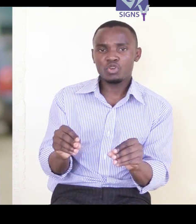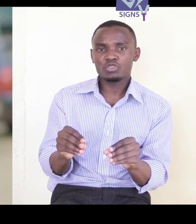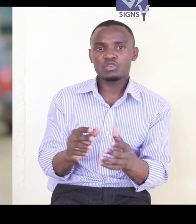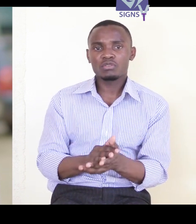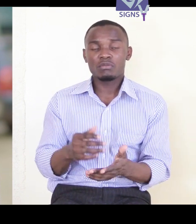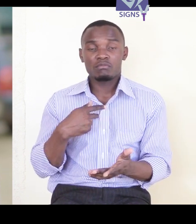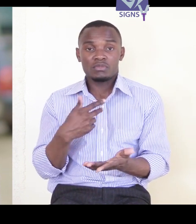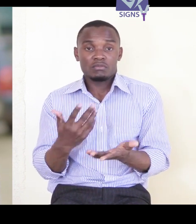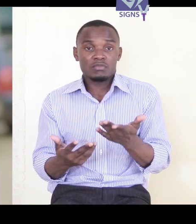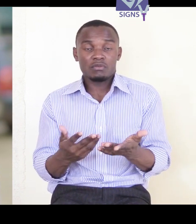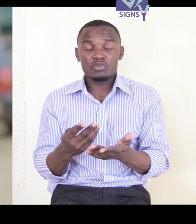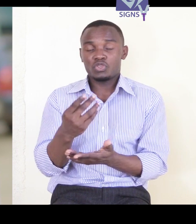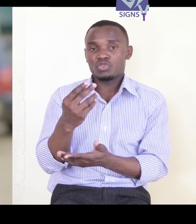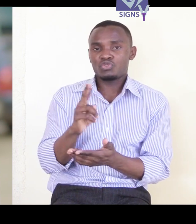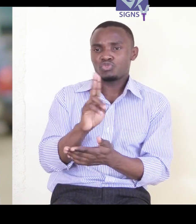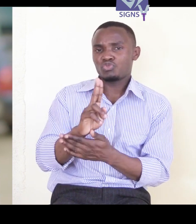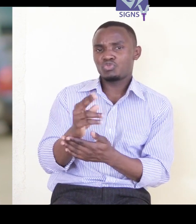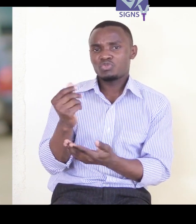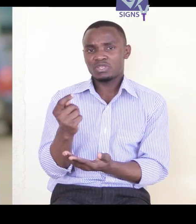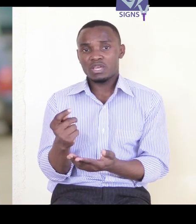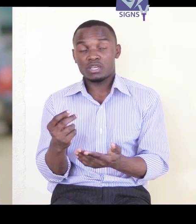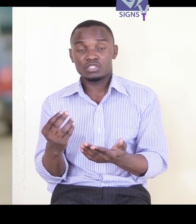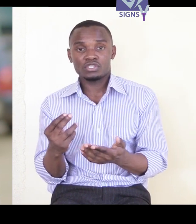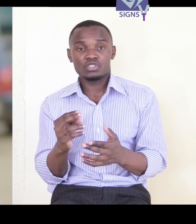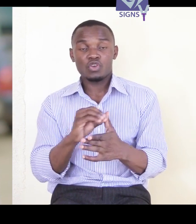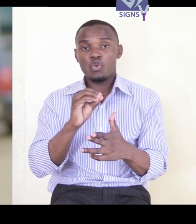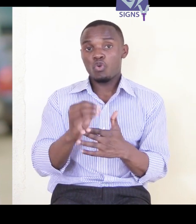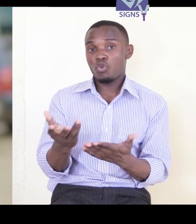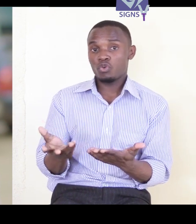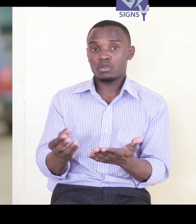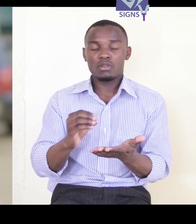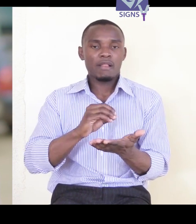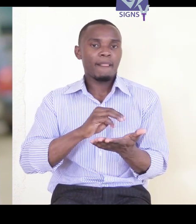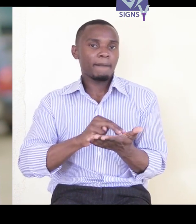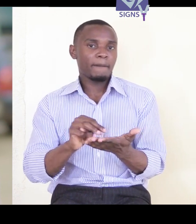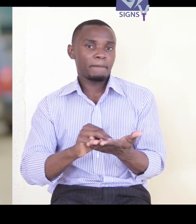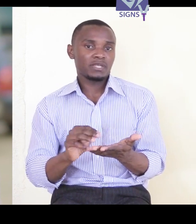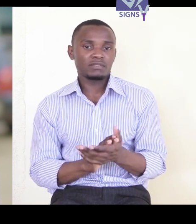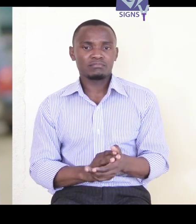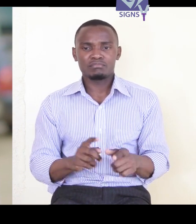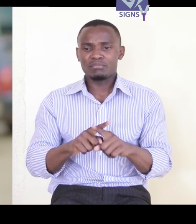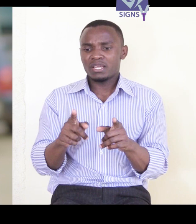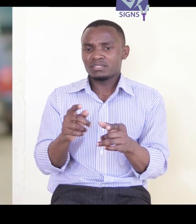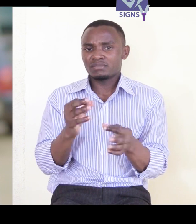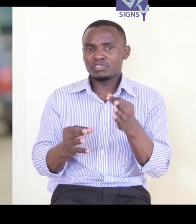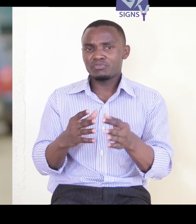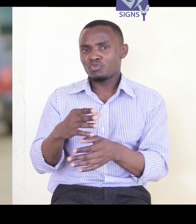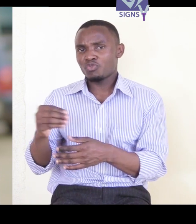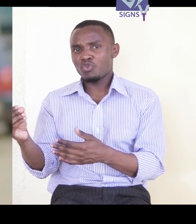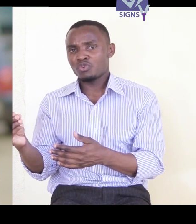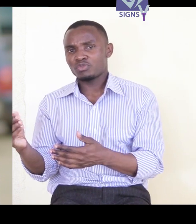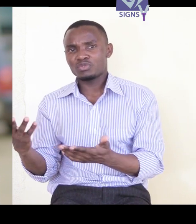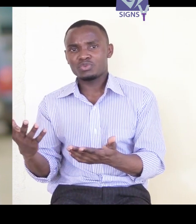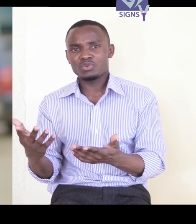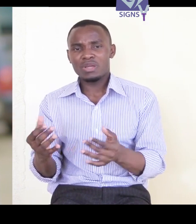the amount. I can decide to pay in cash or pay with my M-Pesa. So, but if you go to a strange place where the attendants